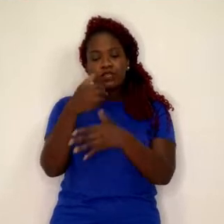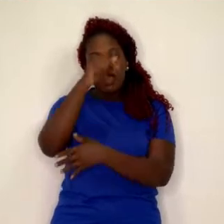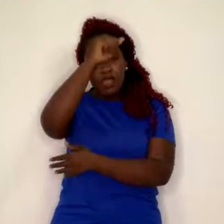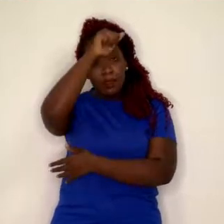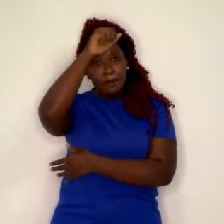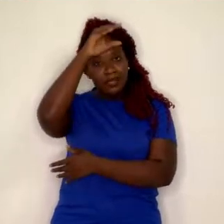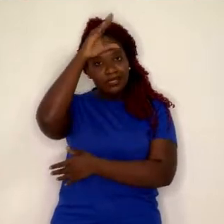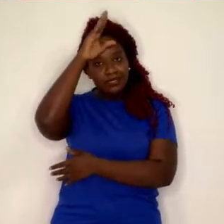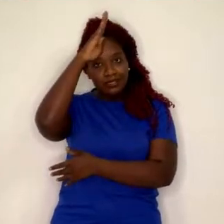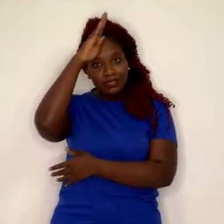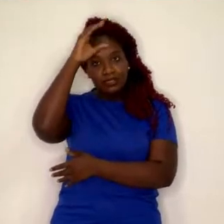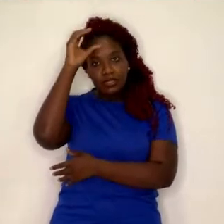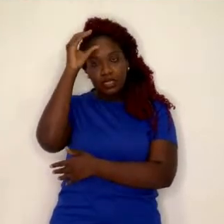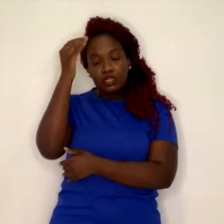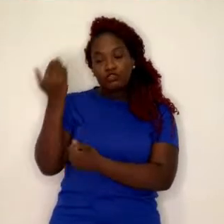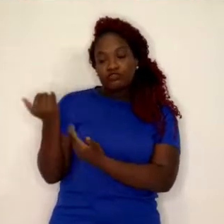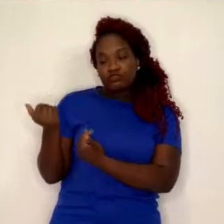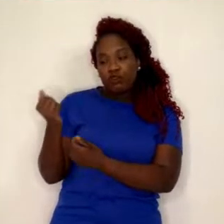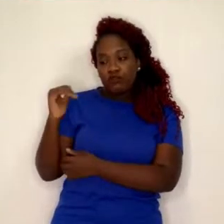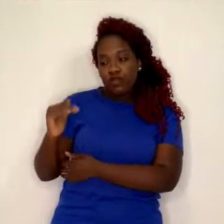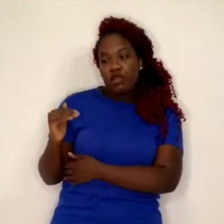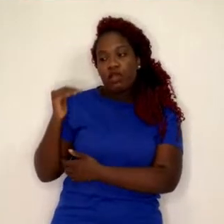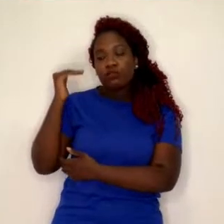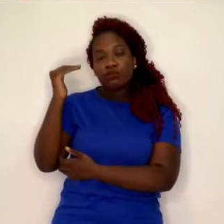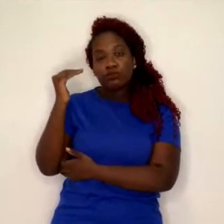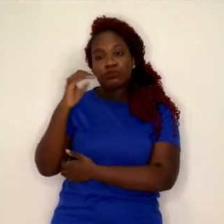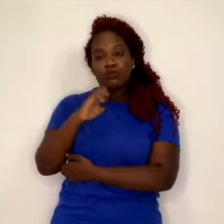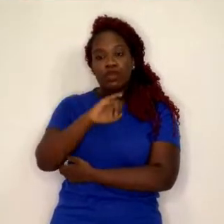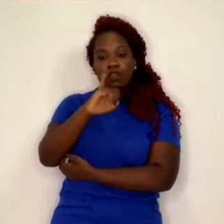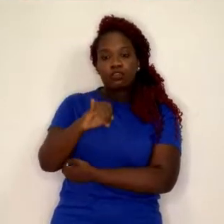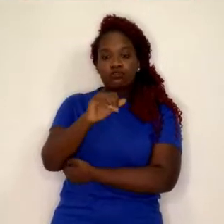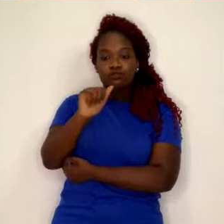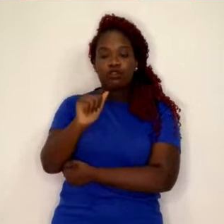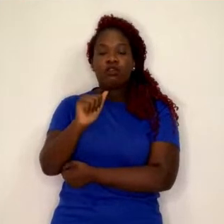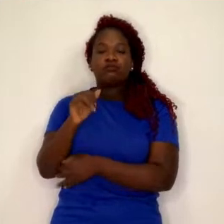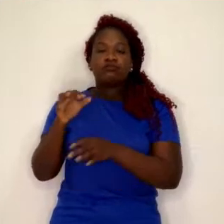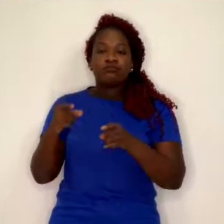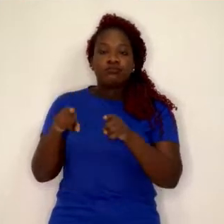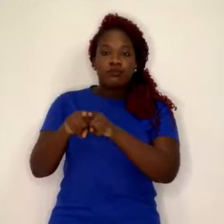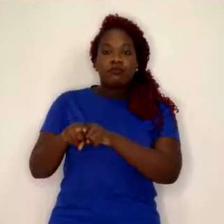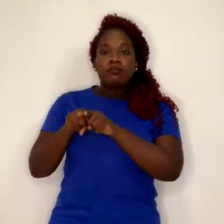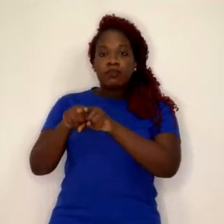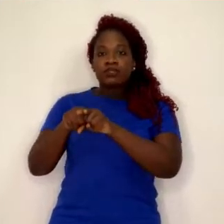but also in issues regarding